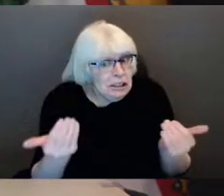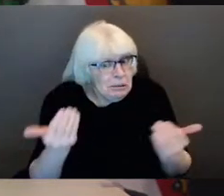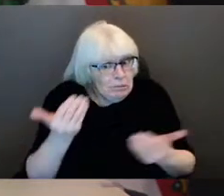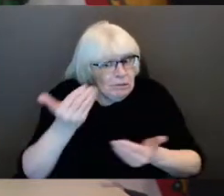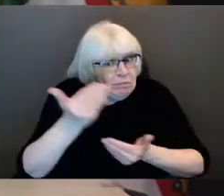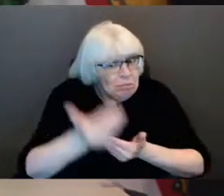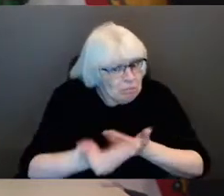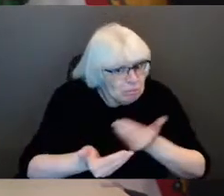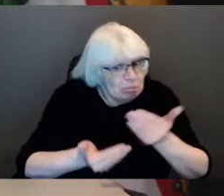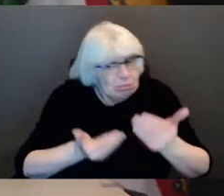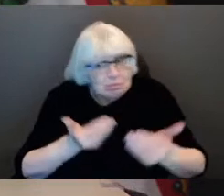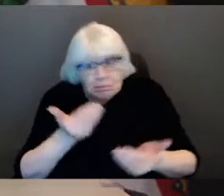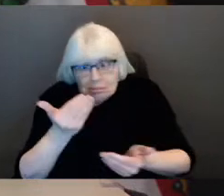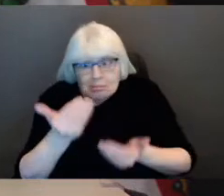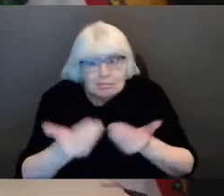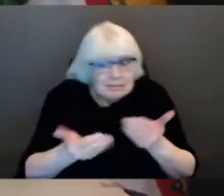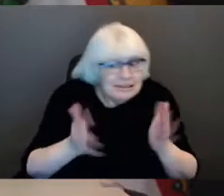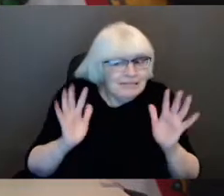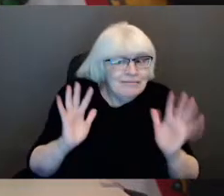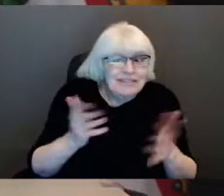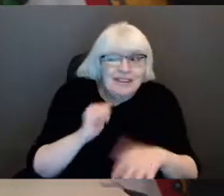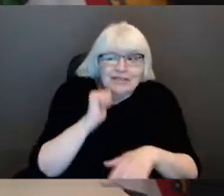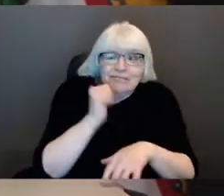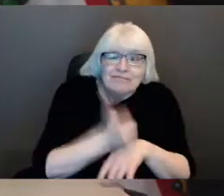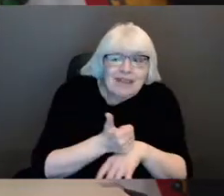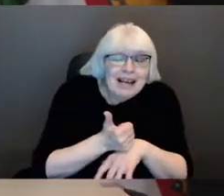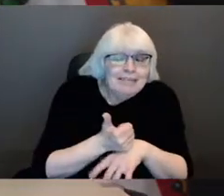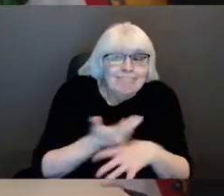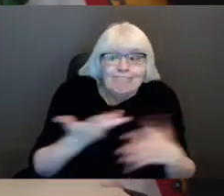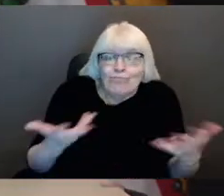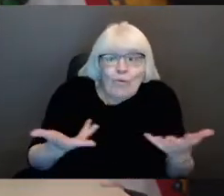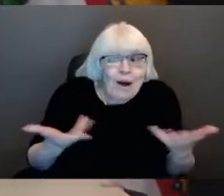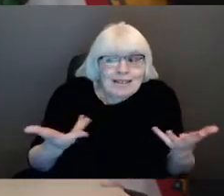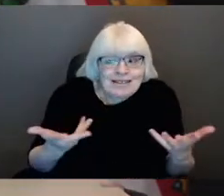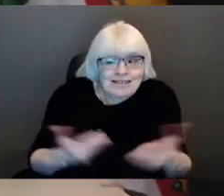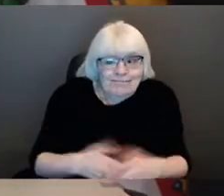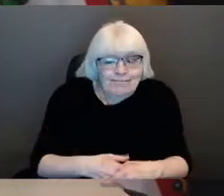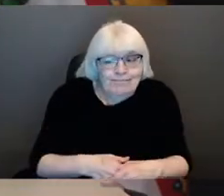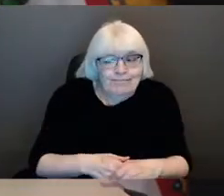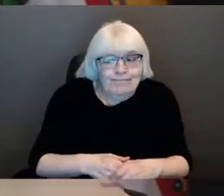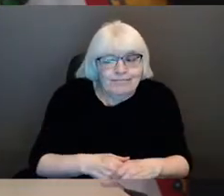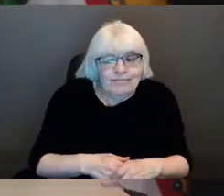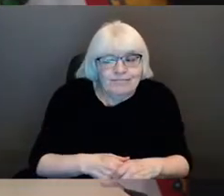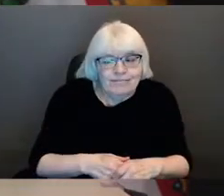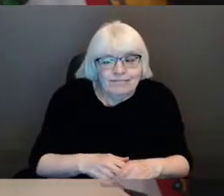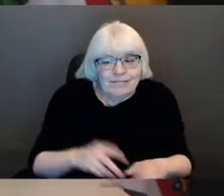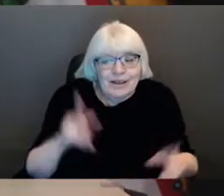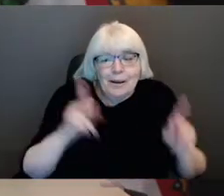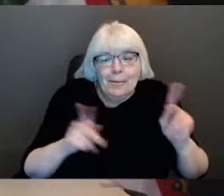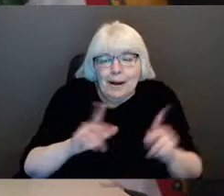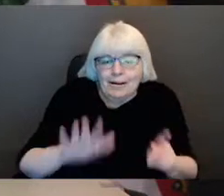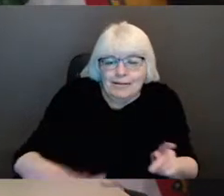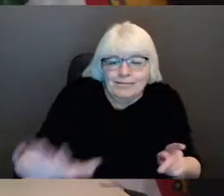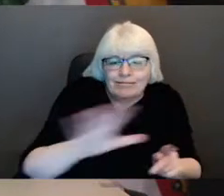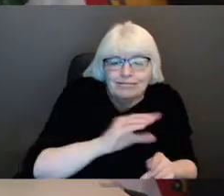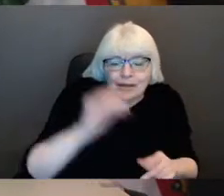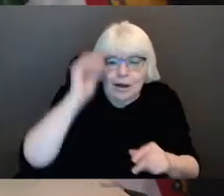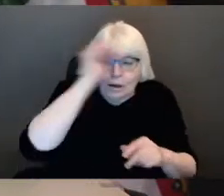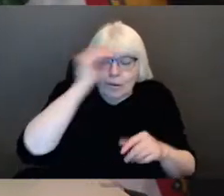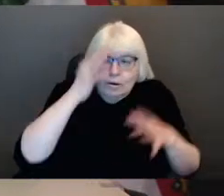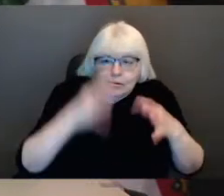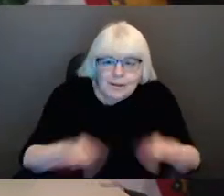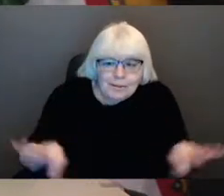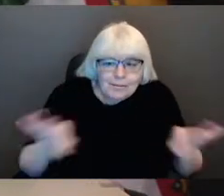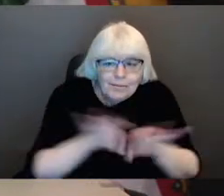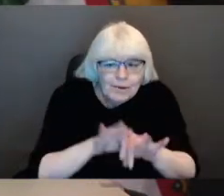This is based not on, as important as everyone's opinion is, and you have to be cognizant of that, me more